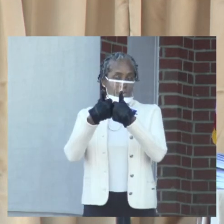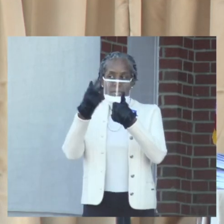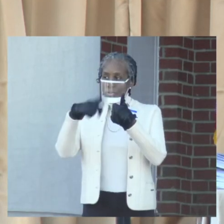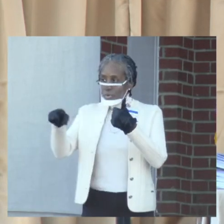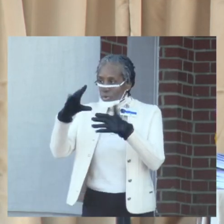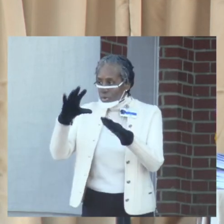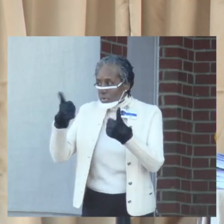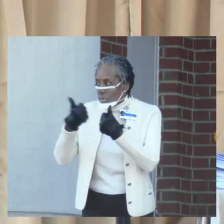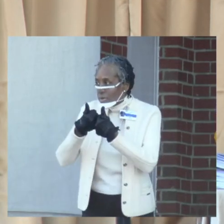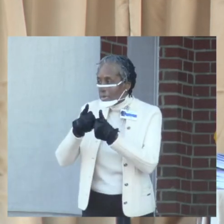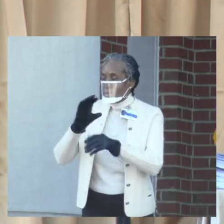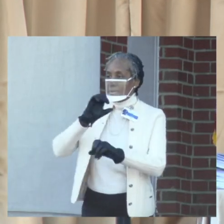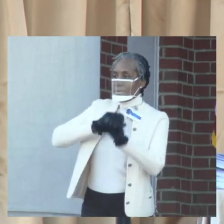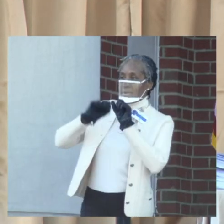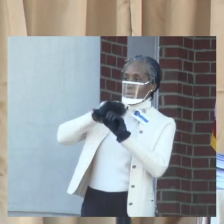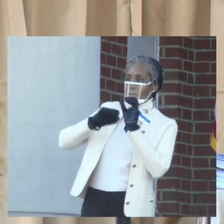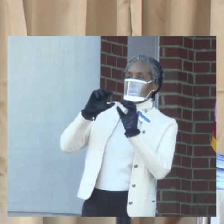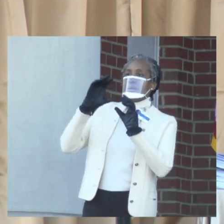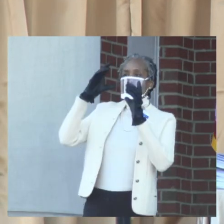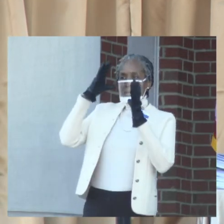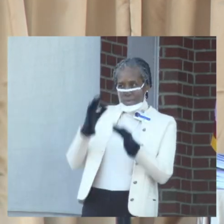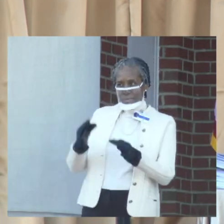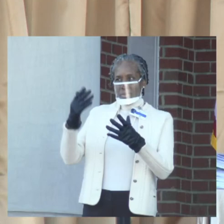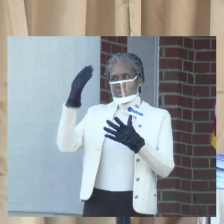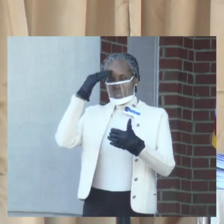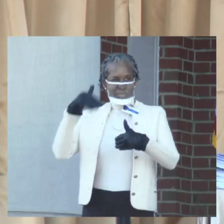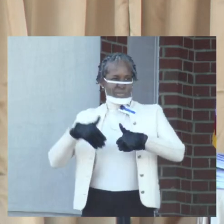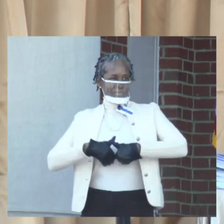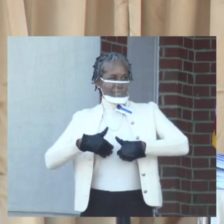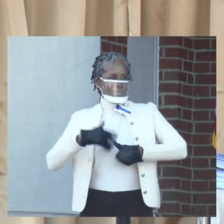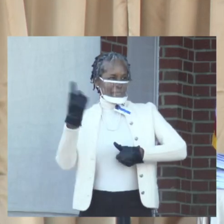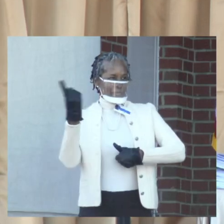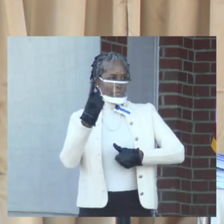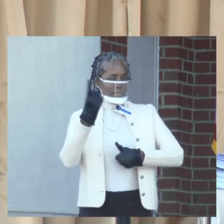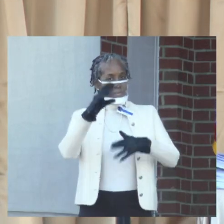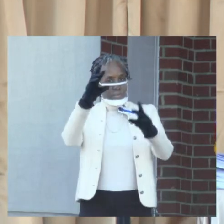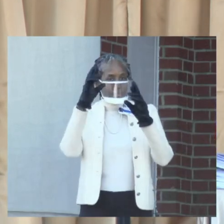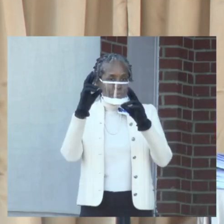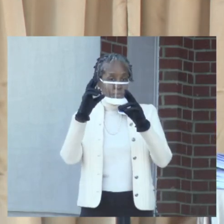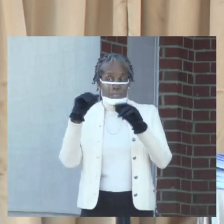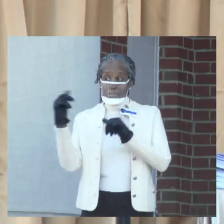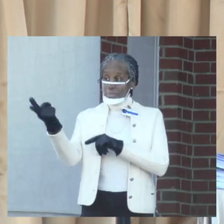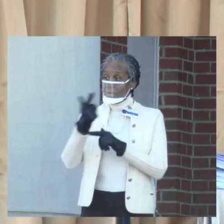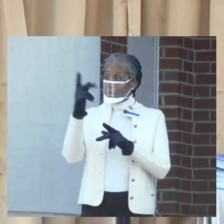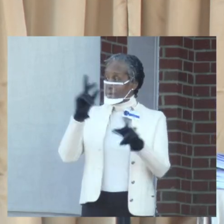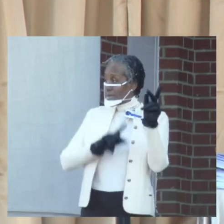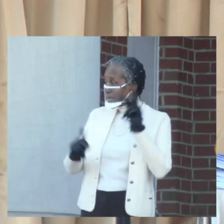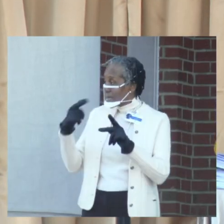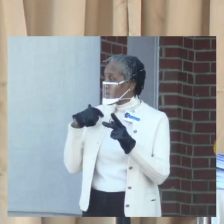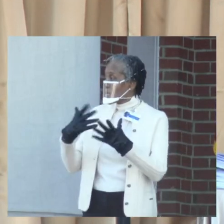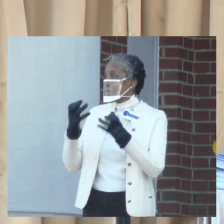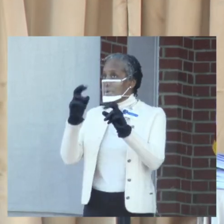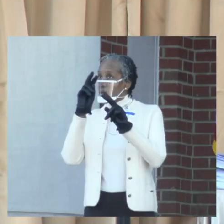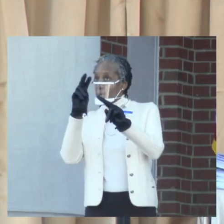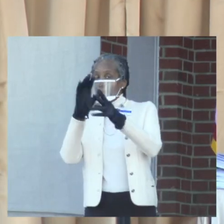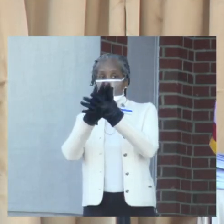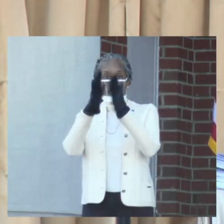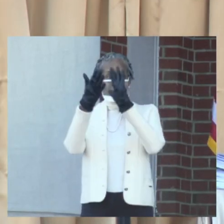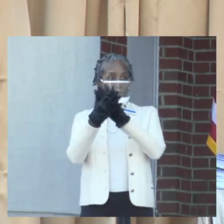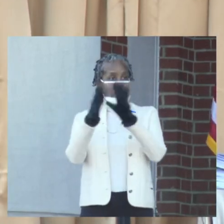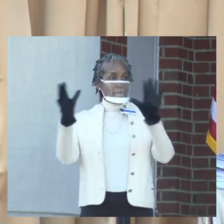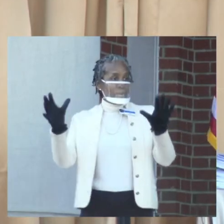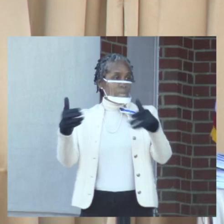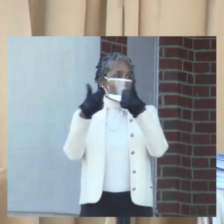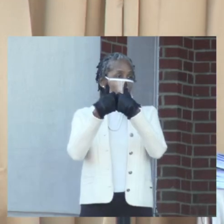know challenge. There's no doubt about it. Hopefully, if we're the kind of people we wish to be in